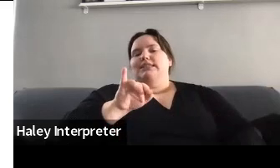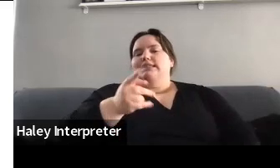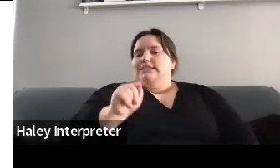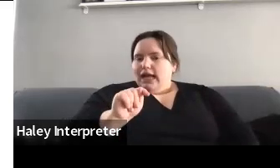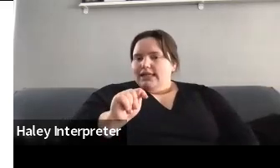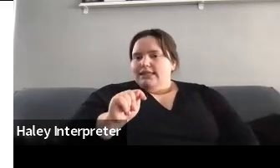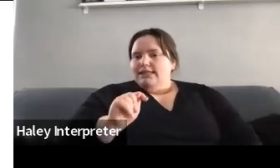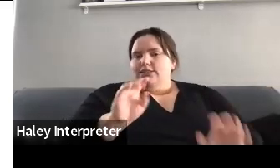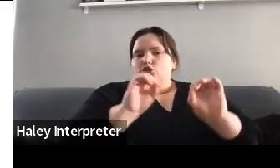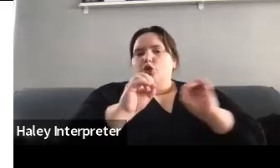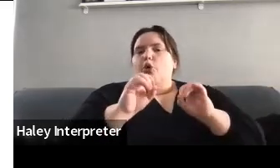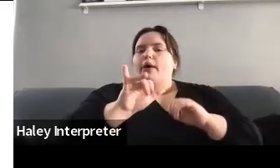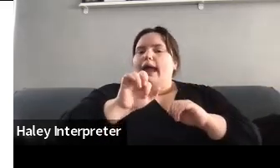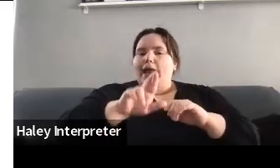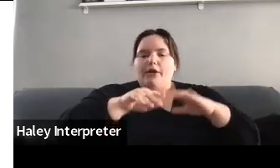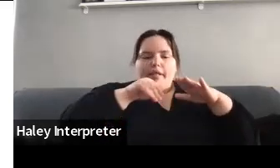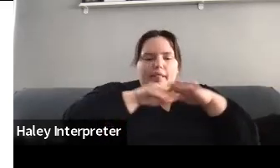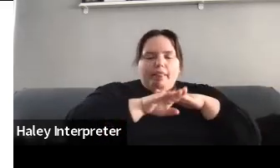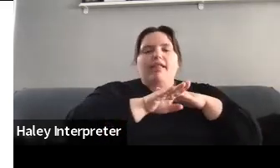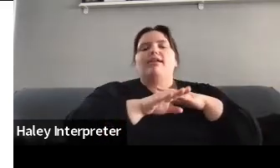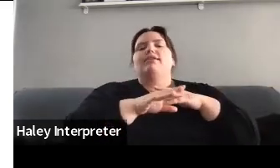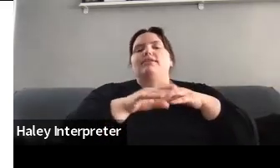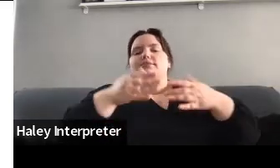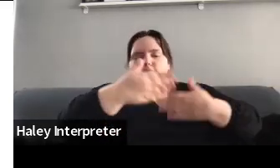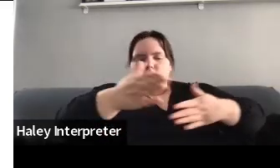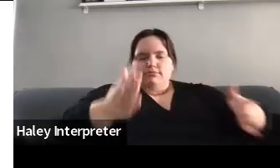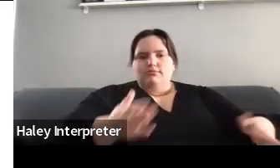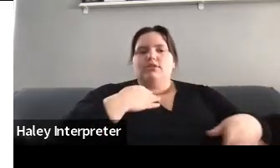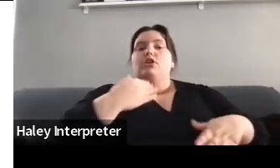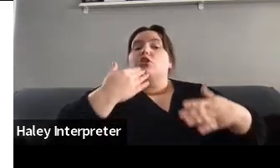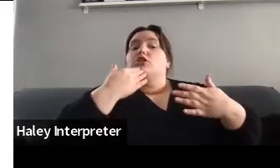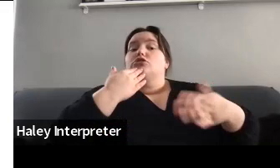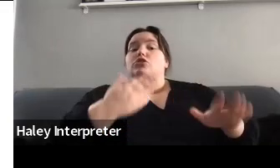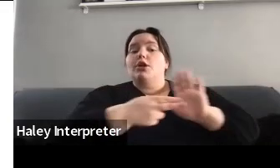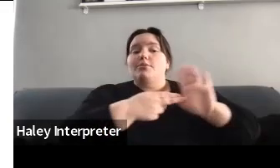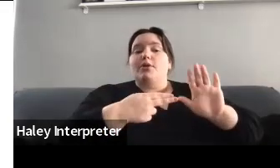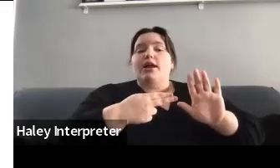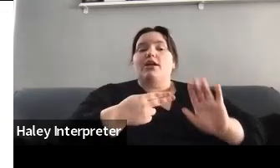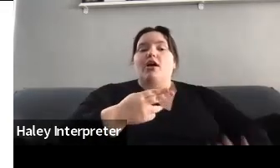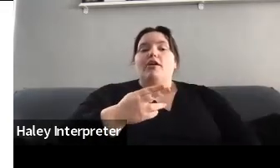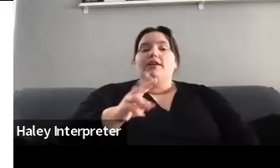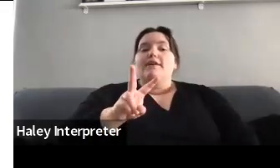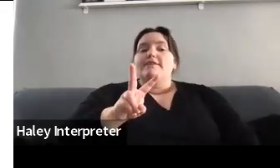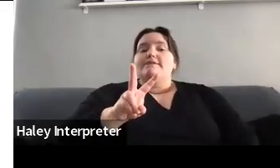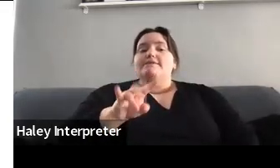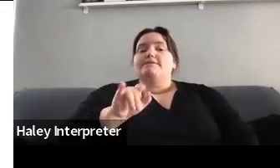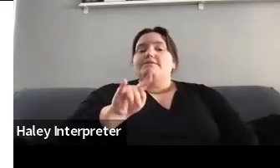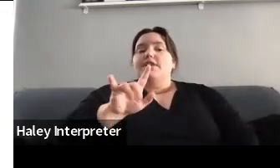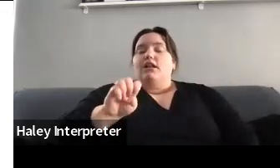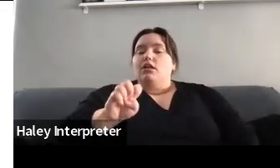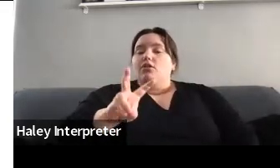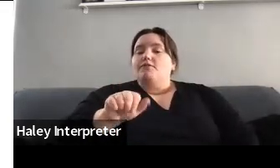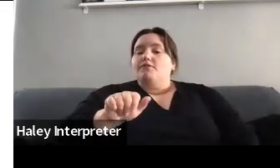for both of my pet foods. There's a really great brand called Vital Vaults, although the things that we are showing